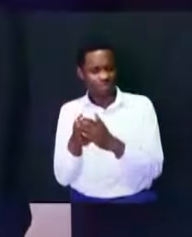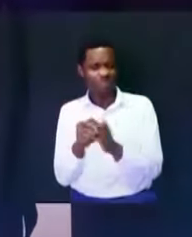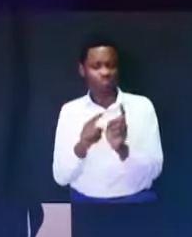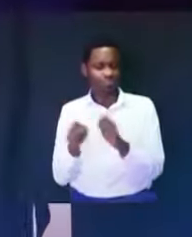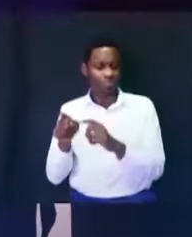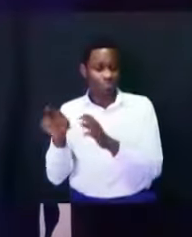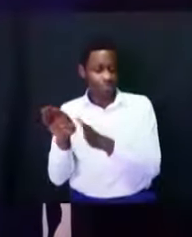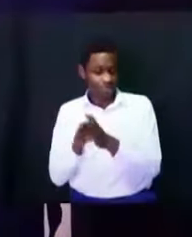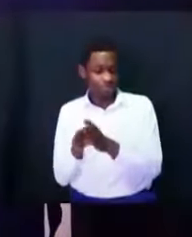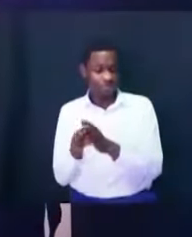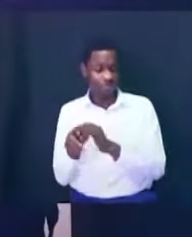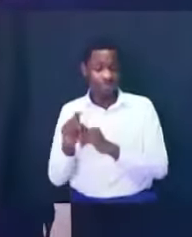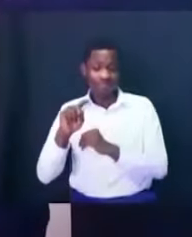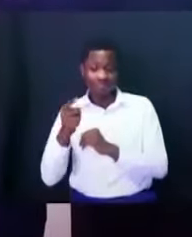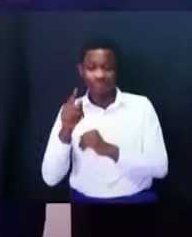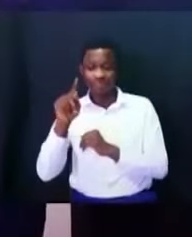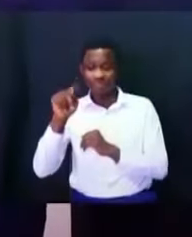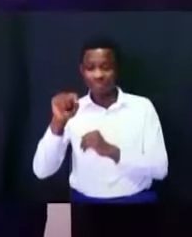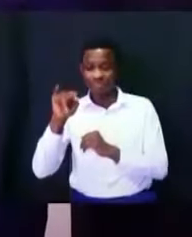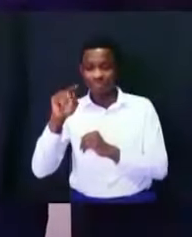to First Timothy 4